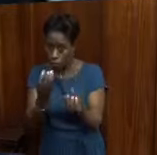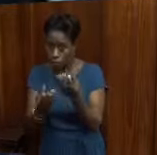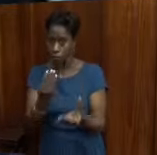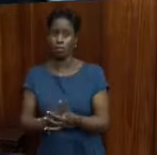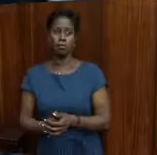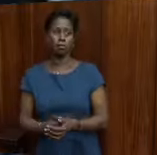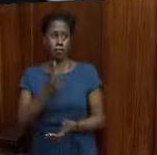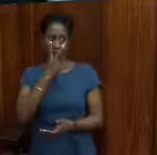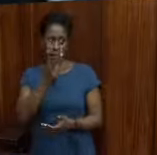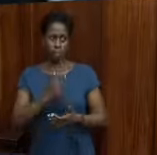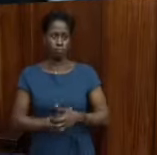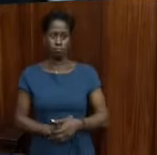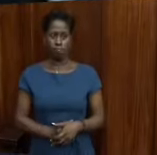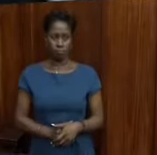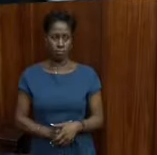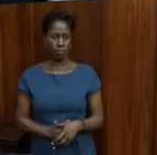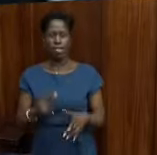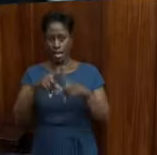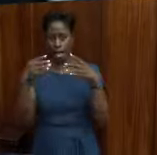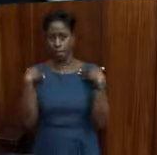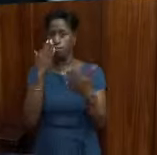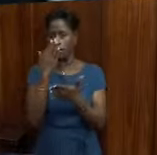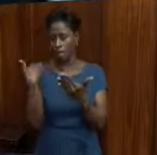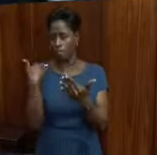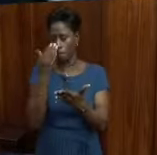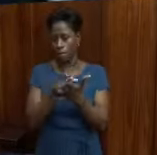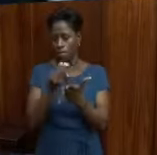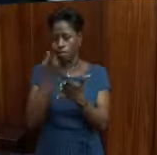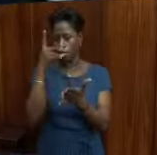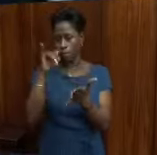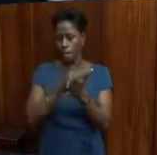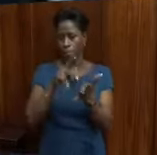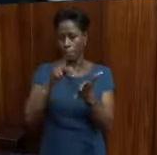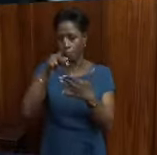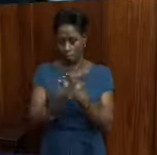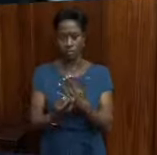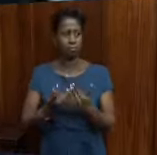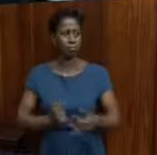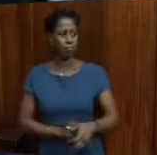from the Canadian Clean Energy and Forest Climate Change Facility Fund.